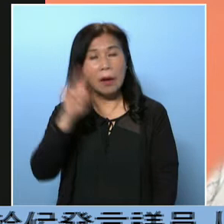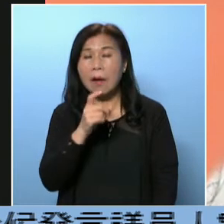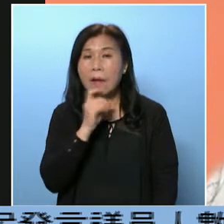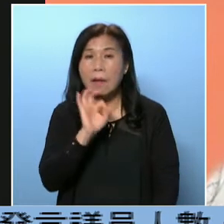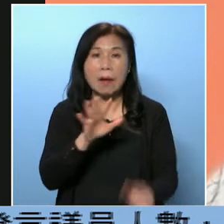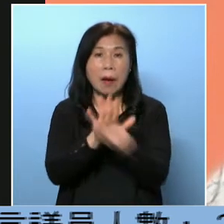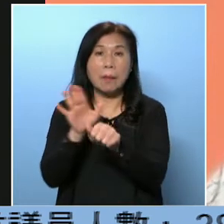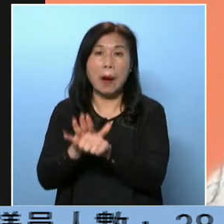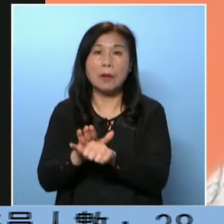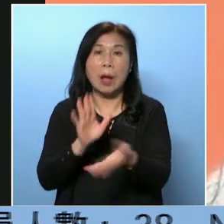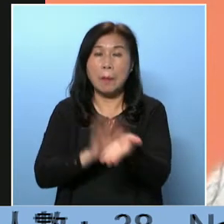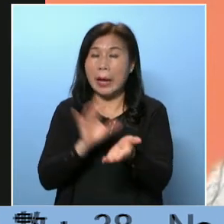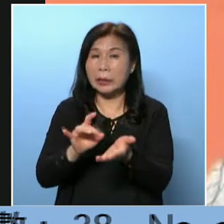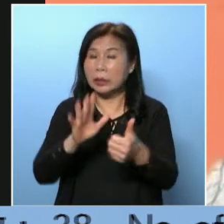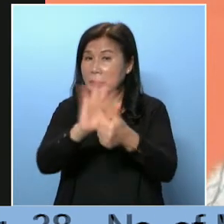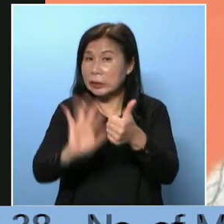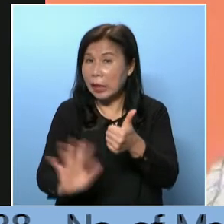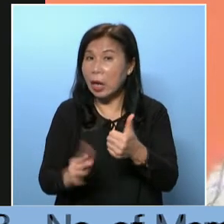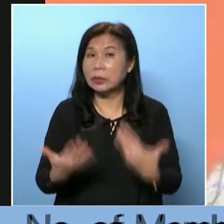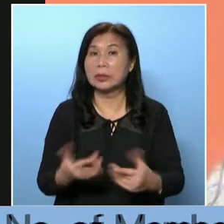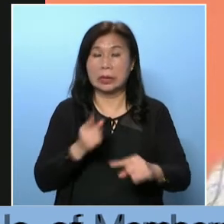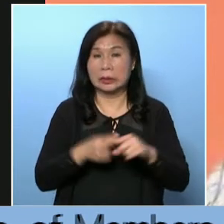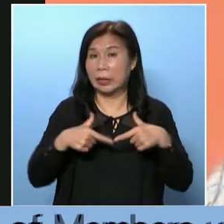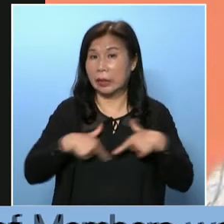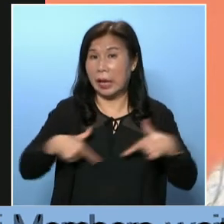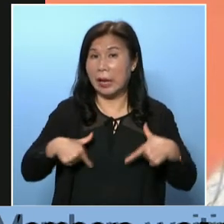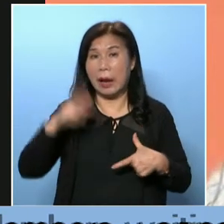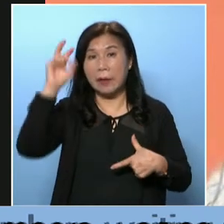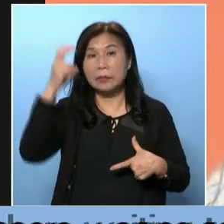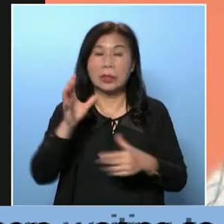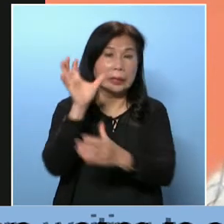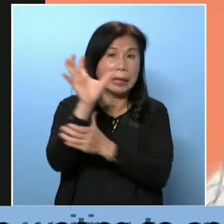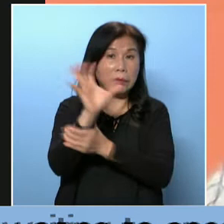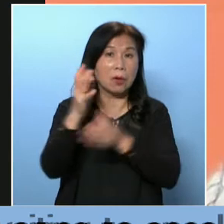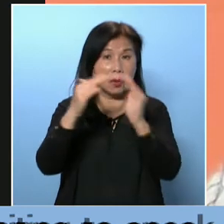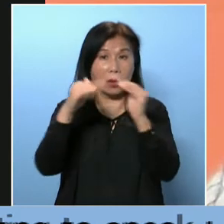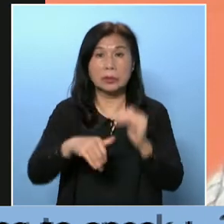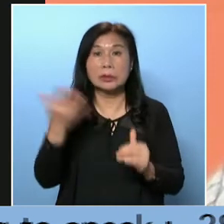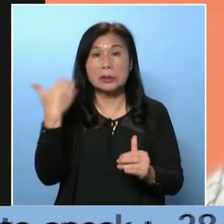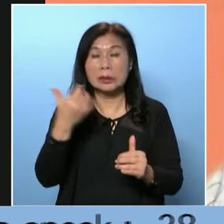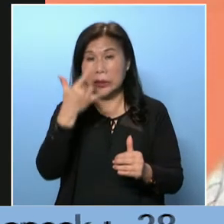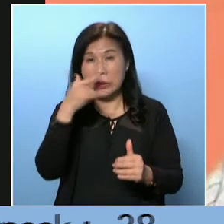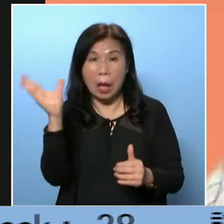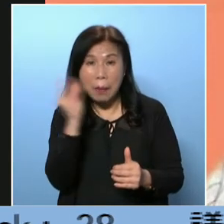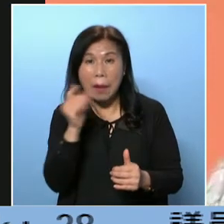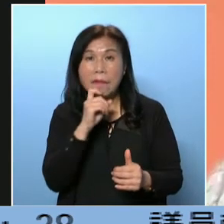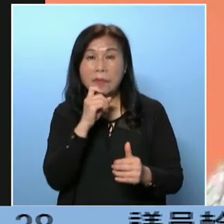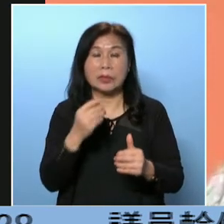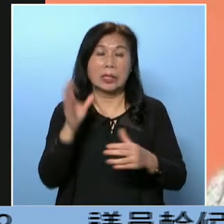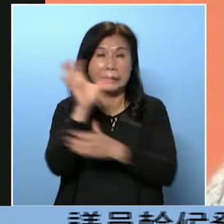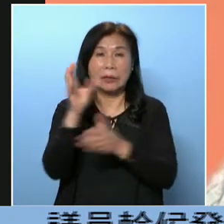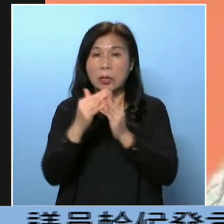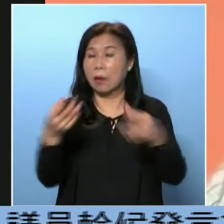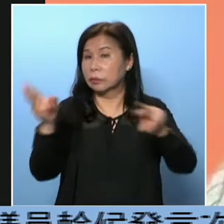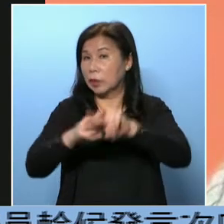I was thinking, is there any way they can help the hard-hit industries? I boldly suggested of using theaters. I saw there are